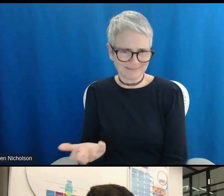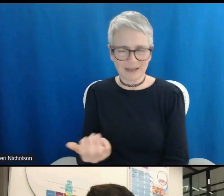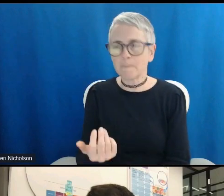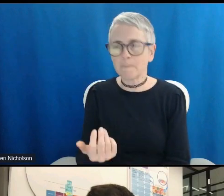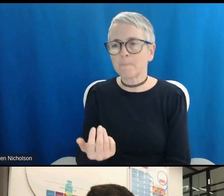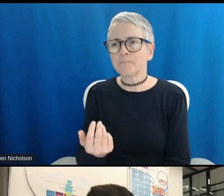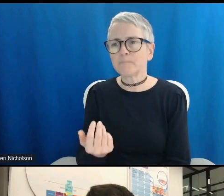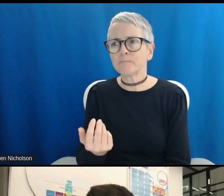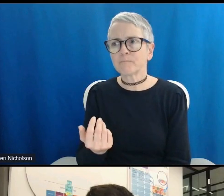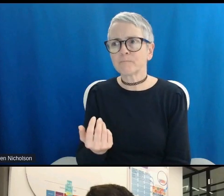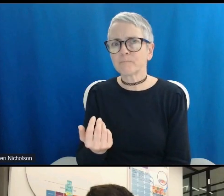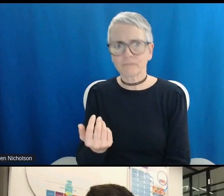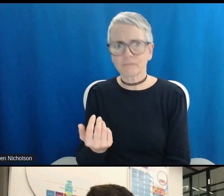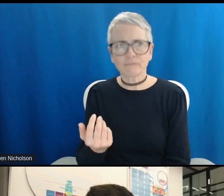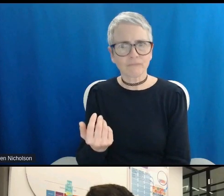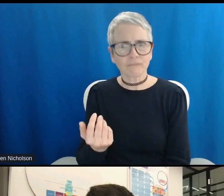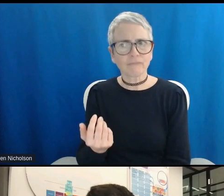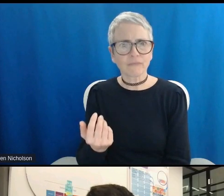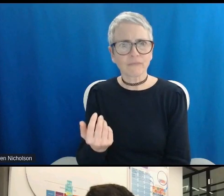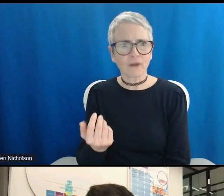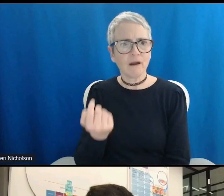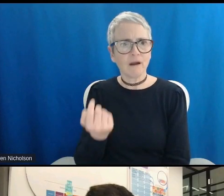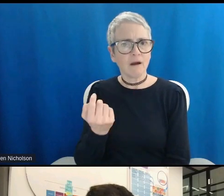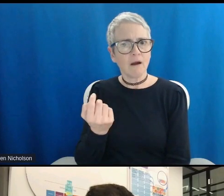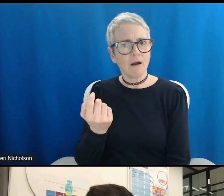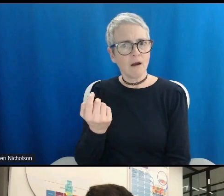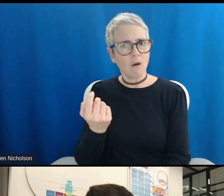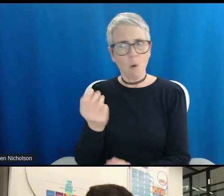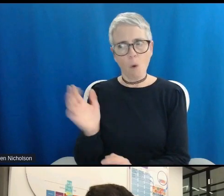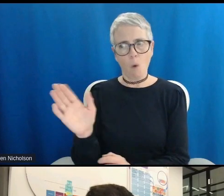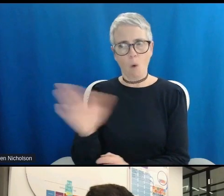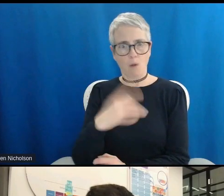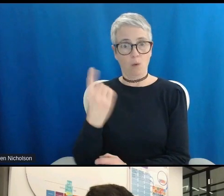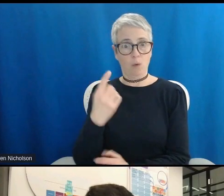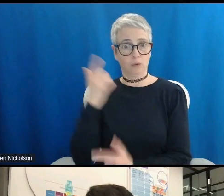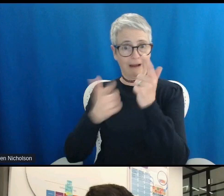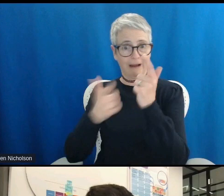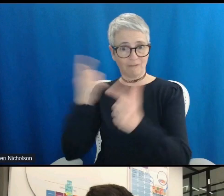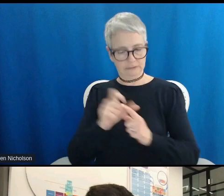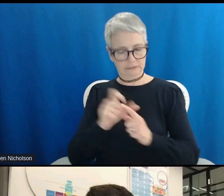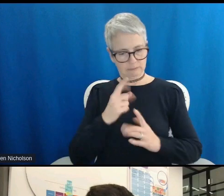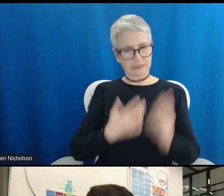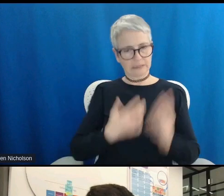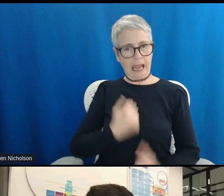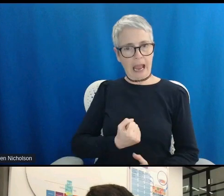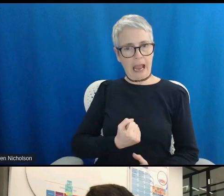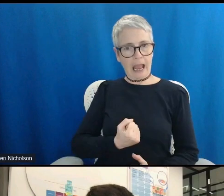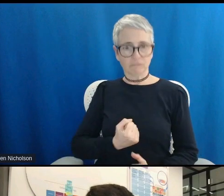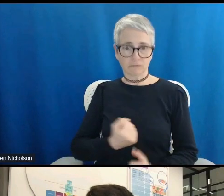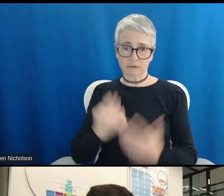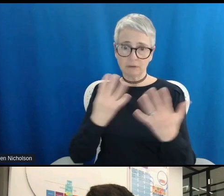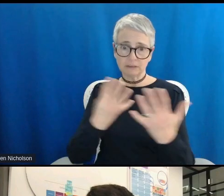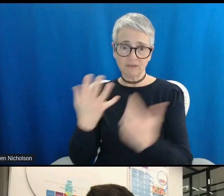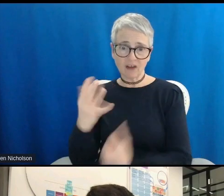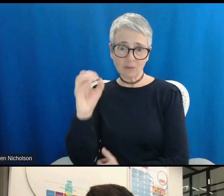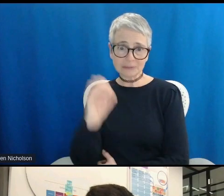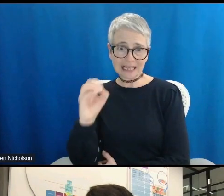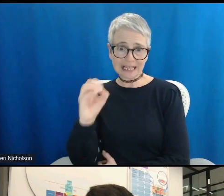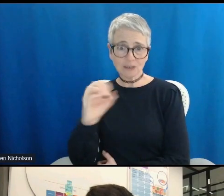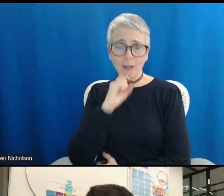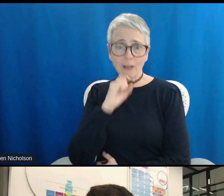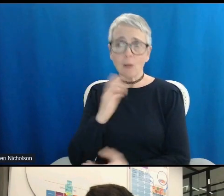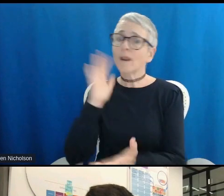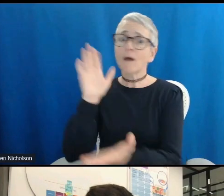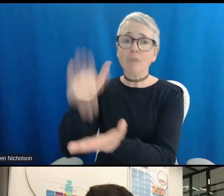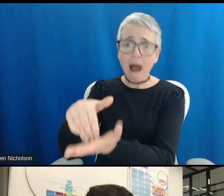And nearly all travelers with disabilities, 95%, eat out in restaurants at all their trips. So